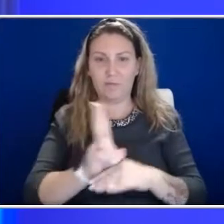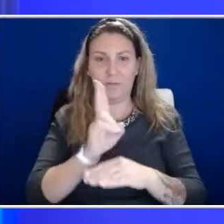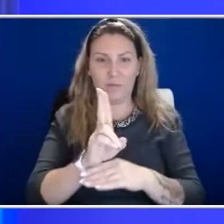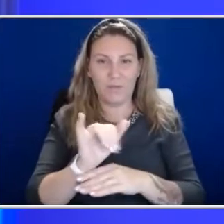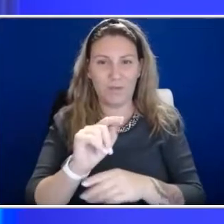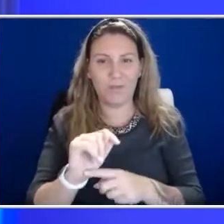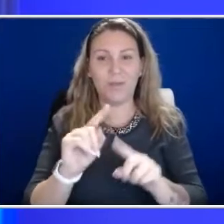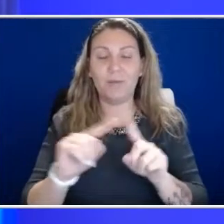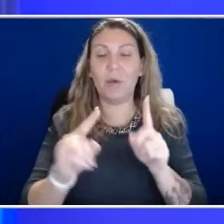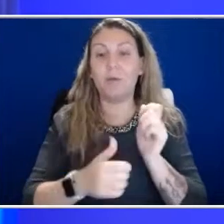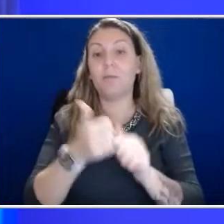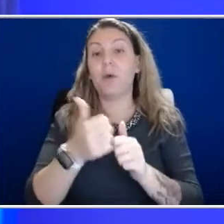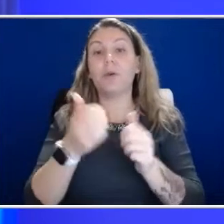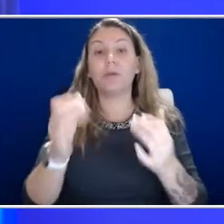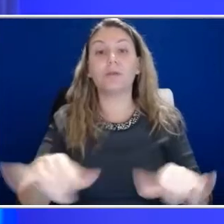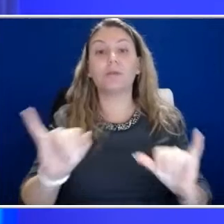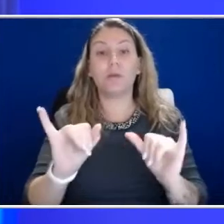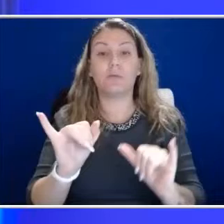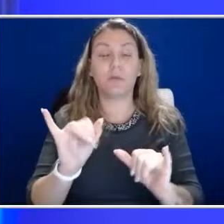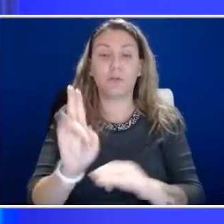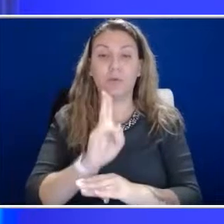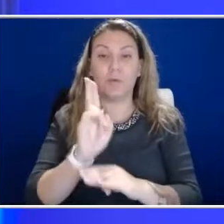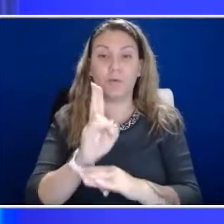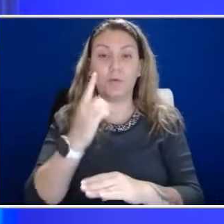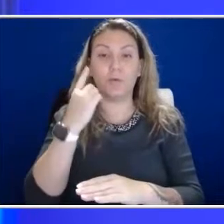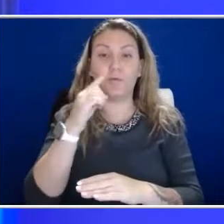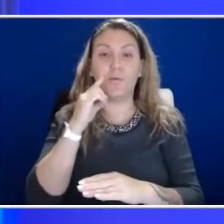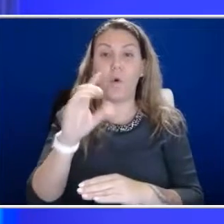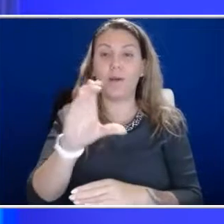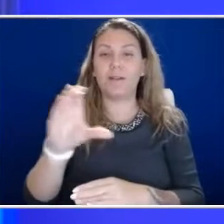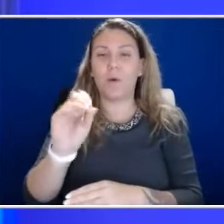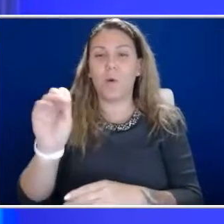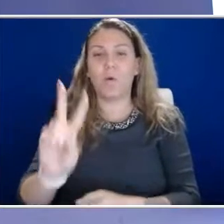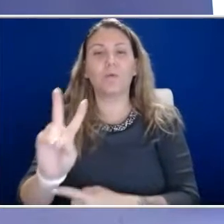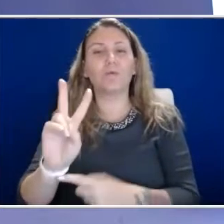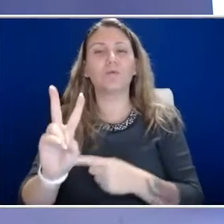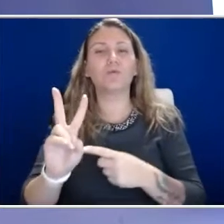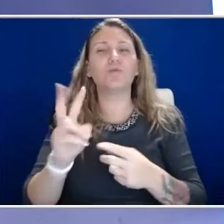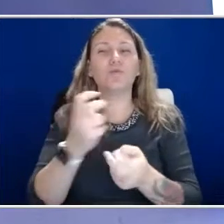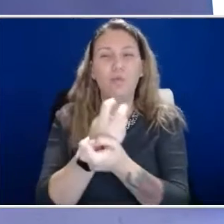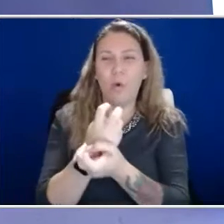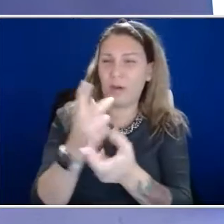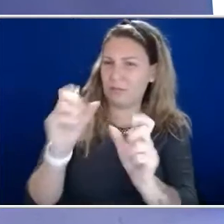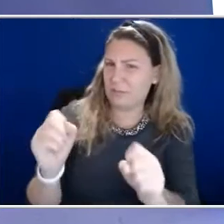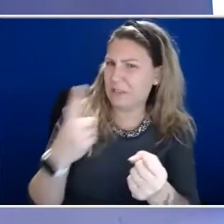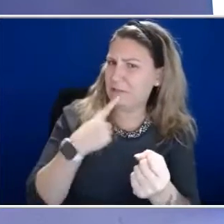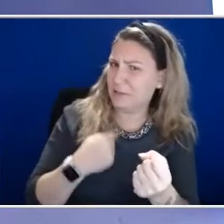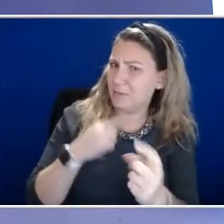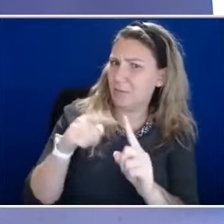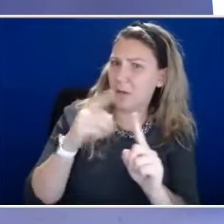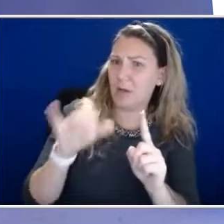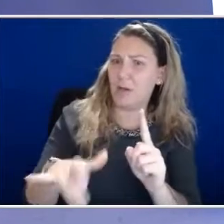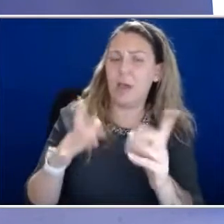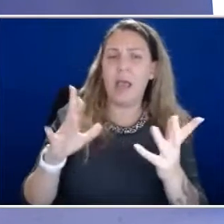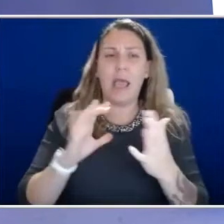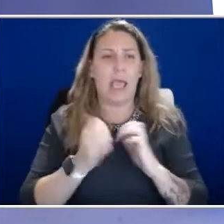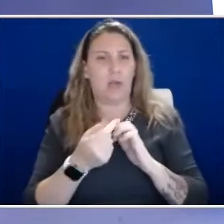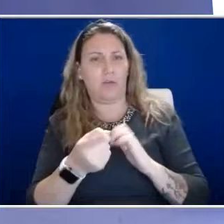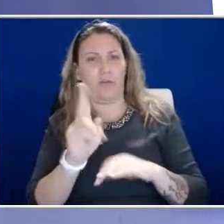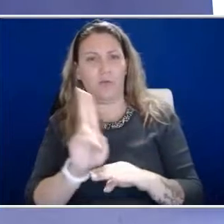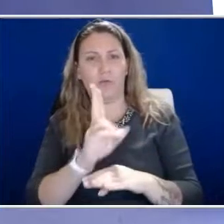common uses at our burn center is for carbon monoxide poisoning. So tell me about that. If somebody were to come in, how would you know that this was